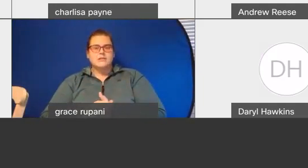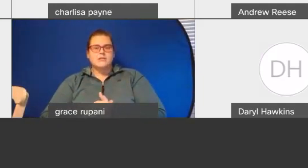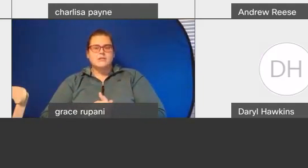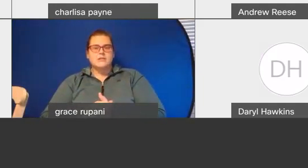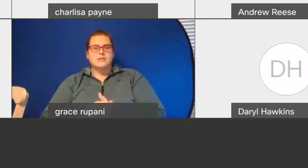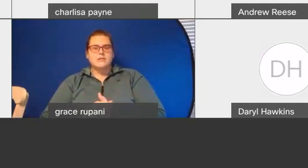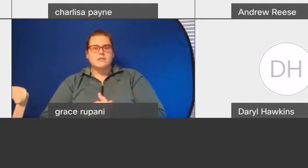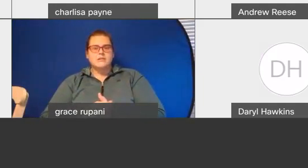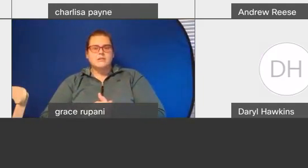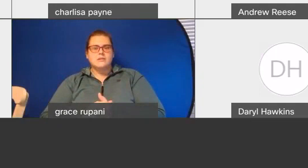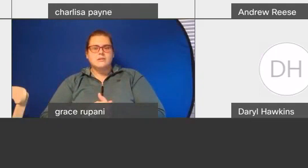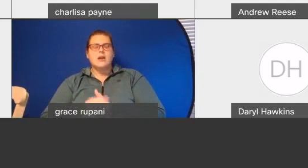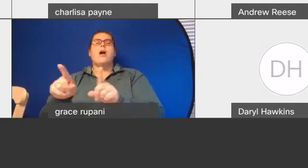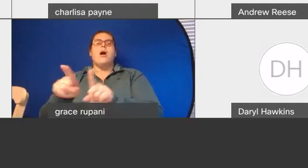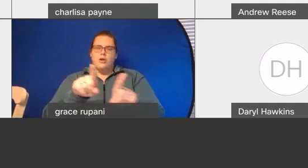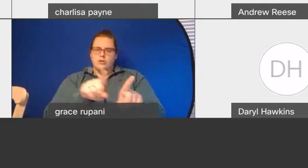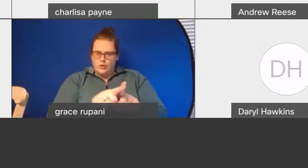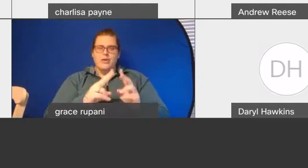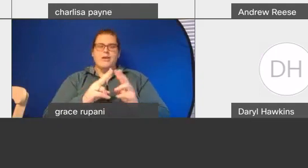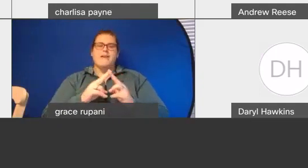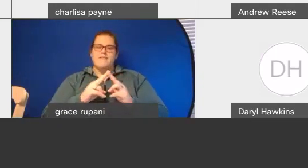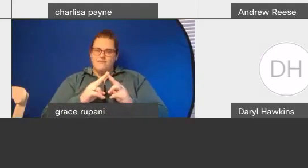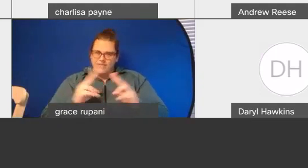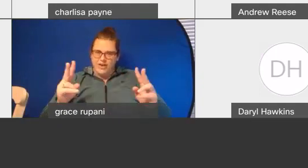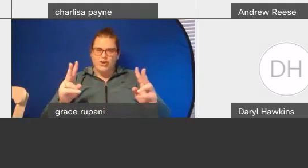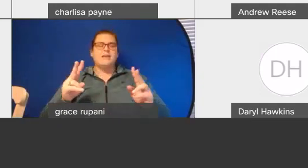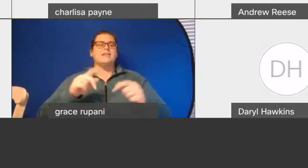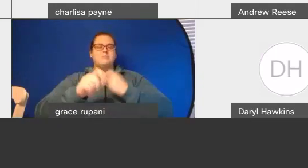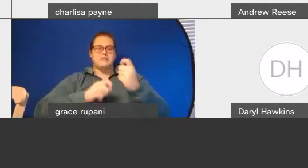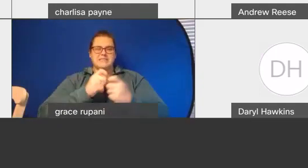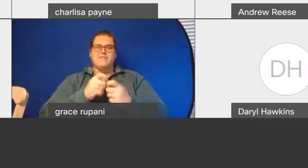very person-specific questions that should be answered by the team.